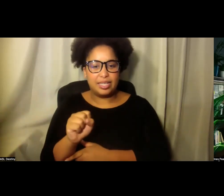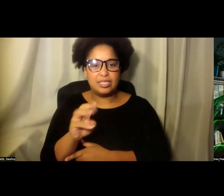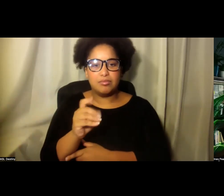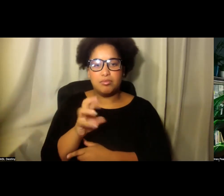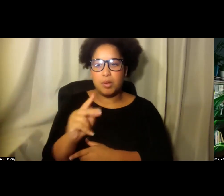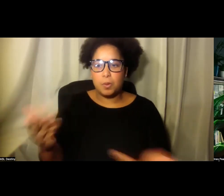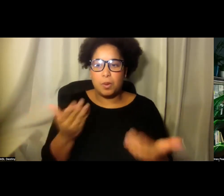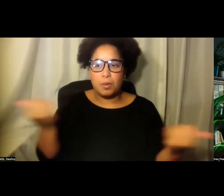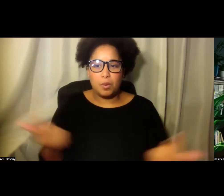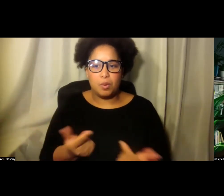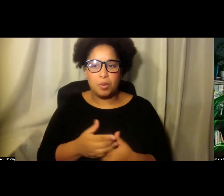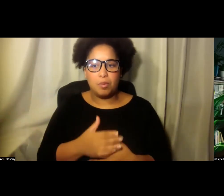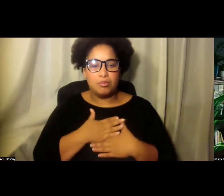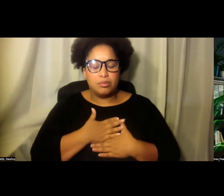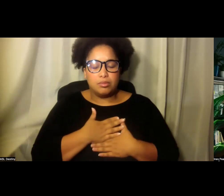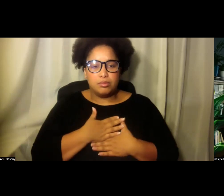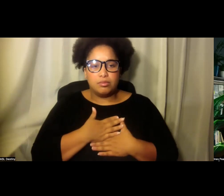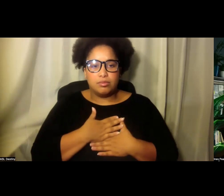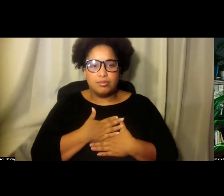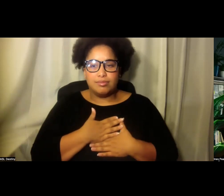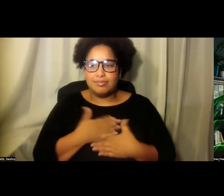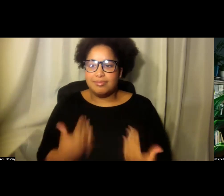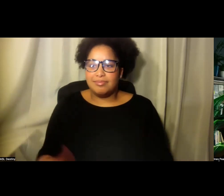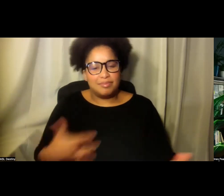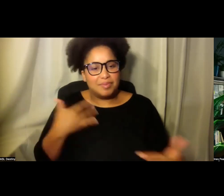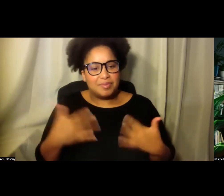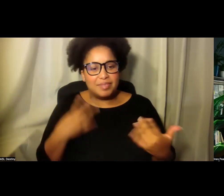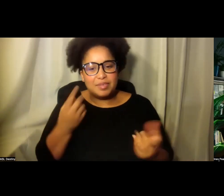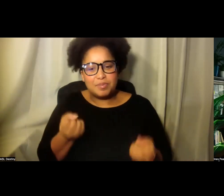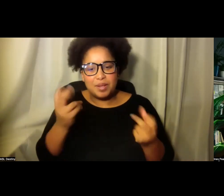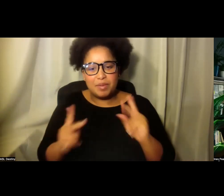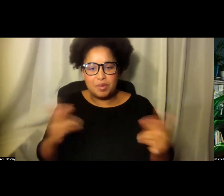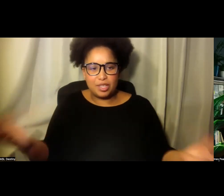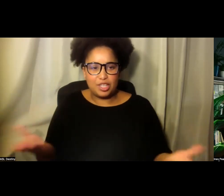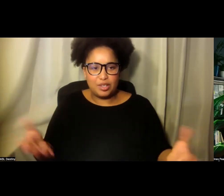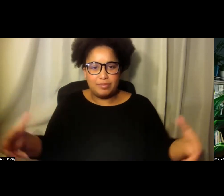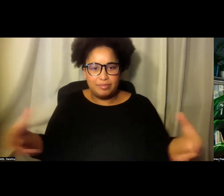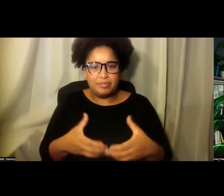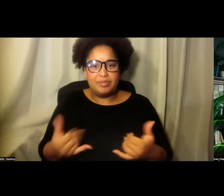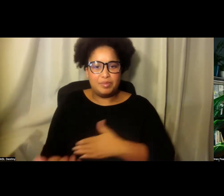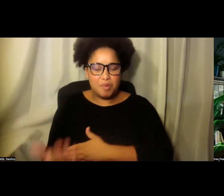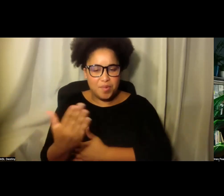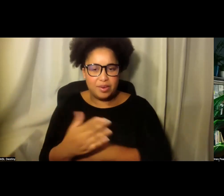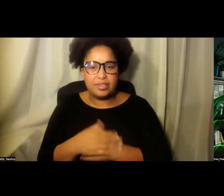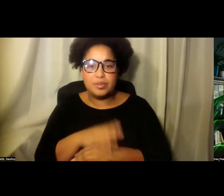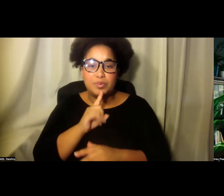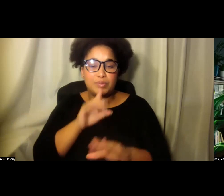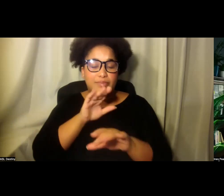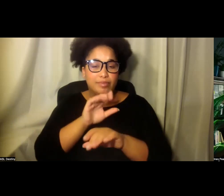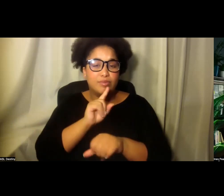everyone. My heart soars to see so many people here at this gathering this morning. It's wonderful. You know,